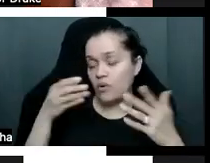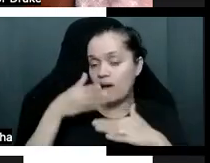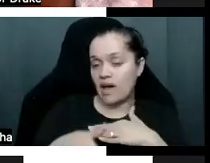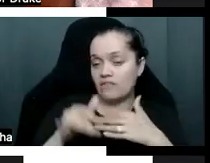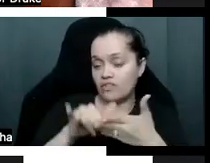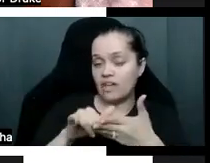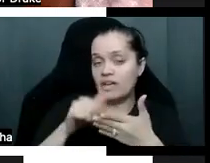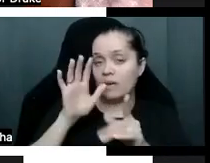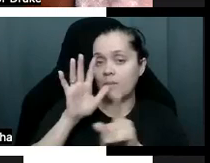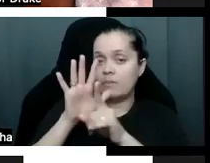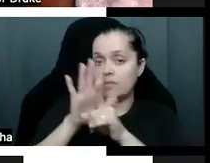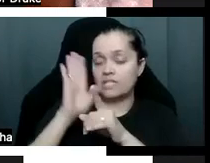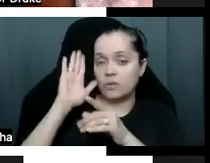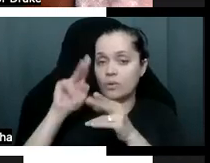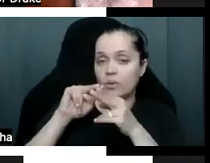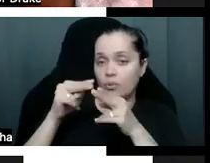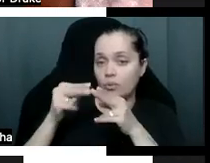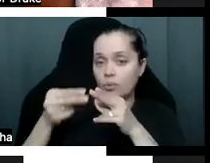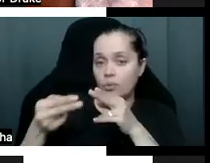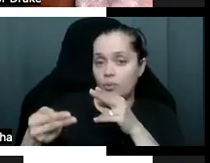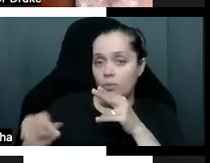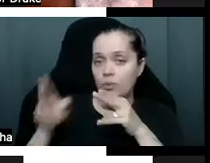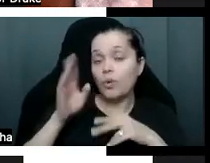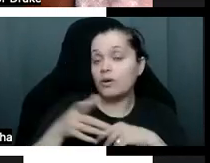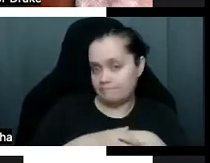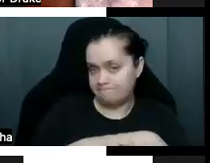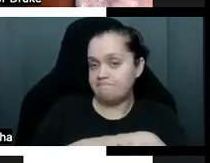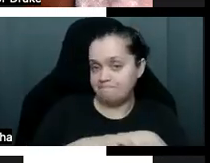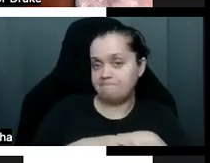the population is going to go down. Yes.